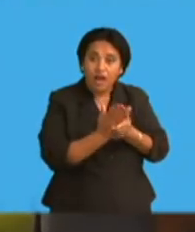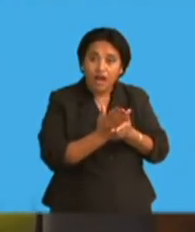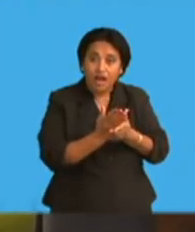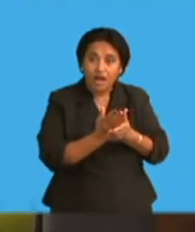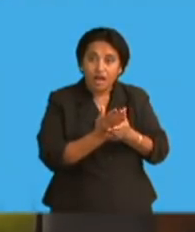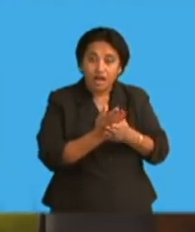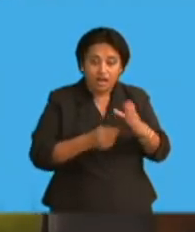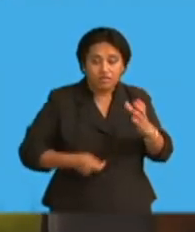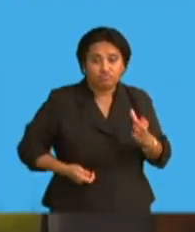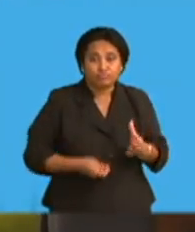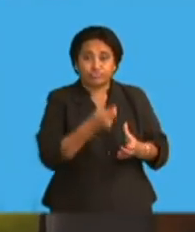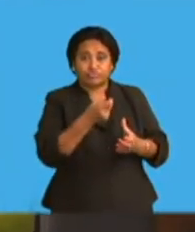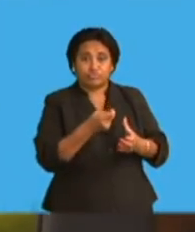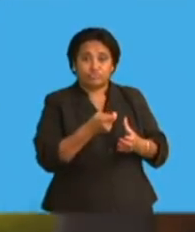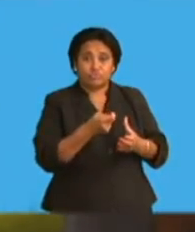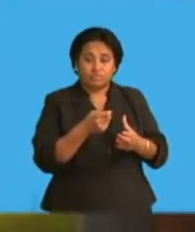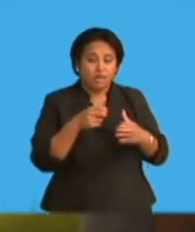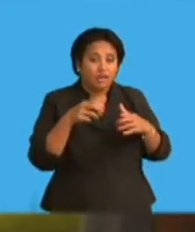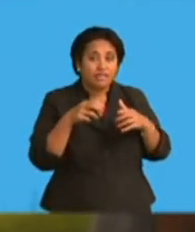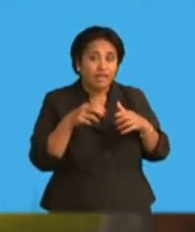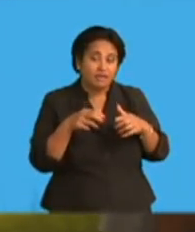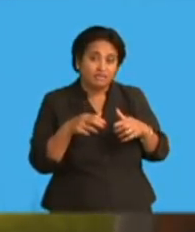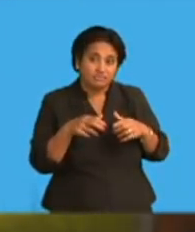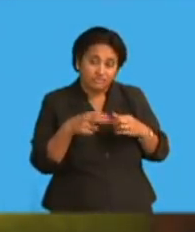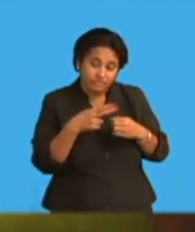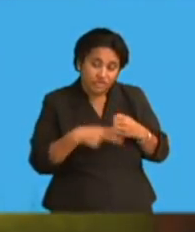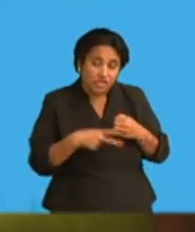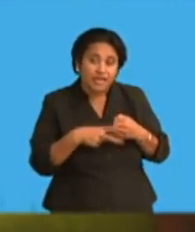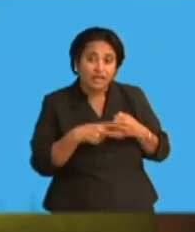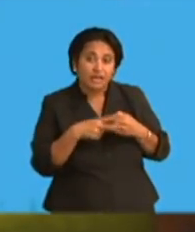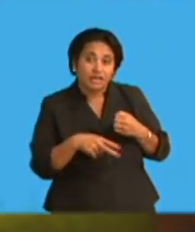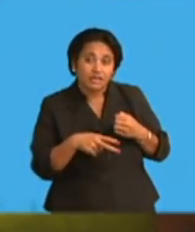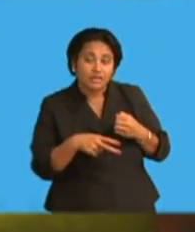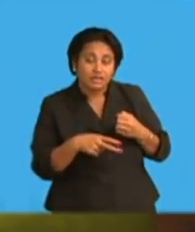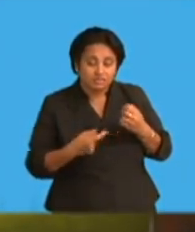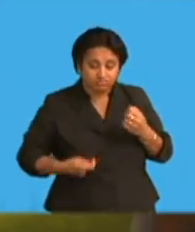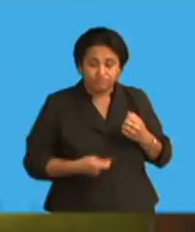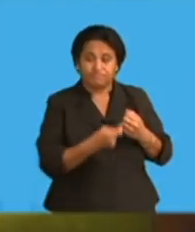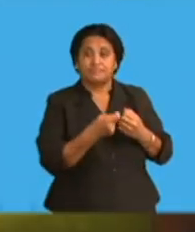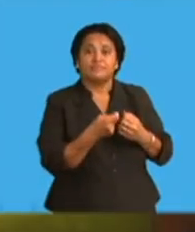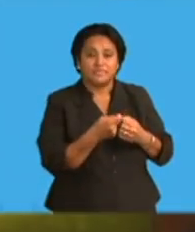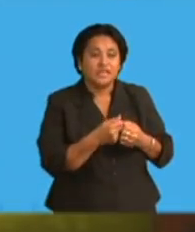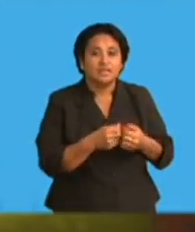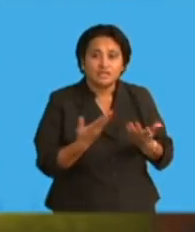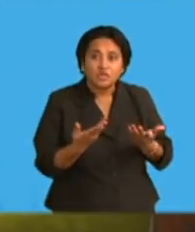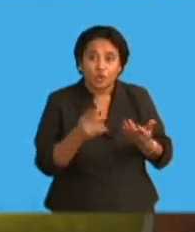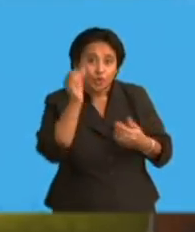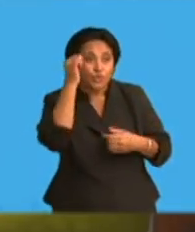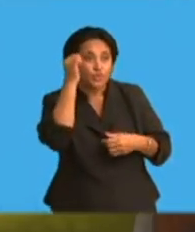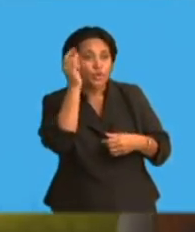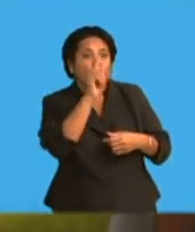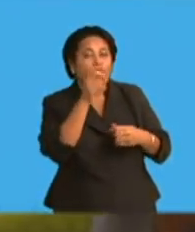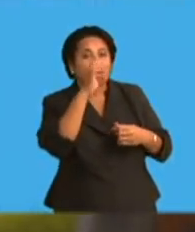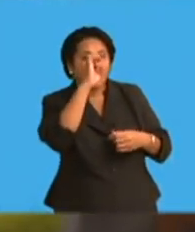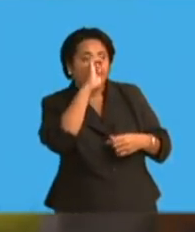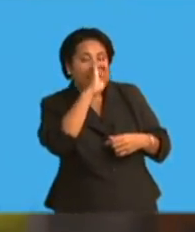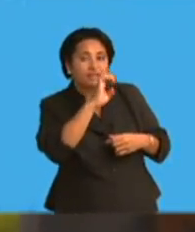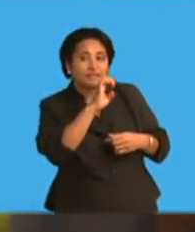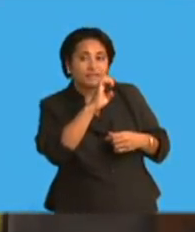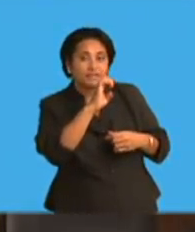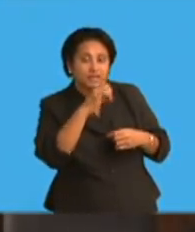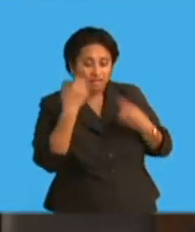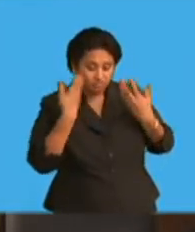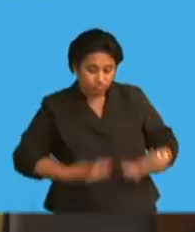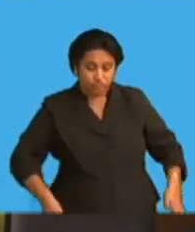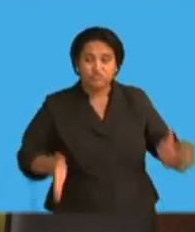That's the kind of issue that was taking place. We had women in Vanuatu, and you know what ethnic group they were. They were asked to strip naked